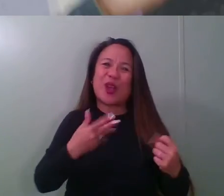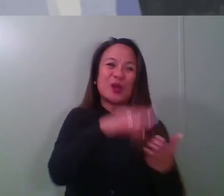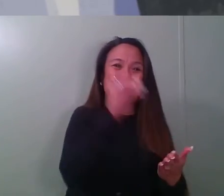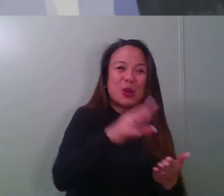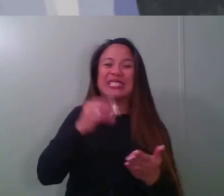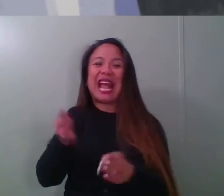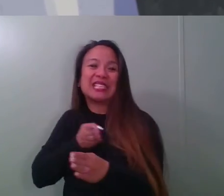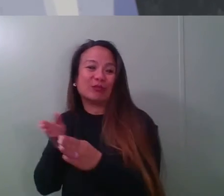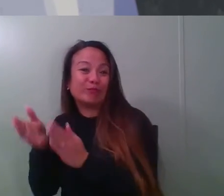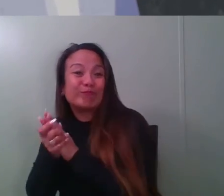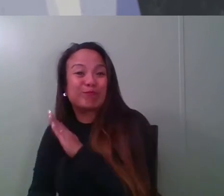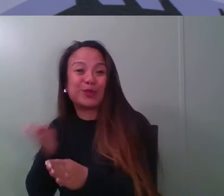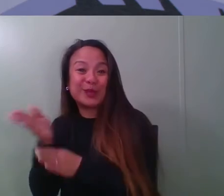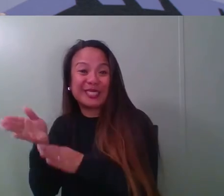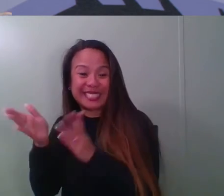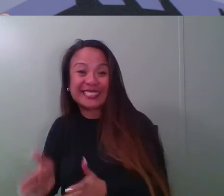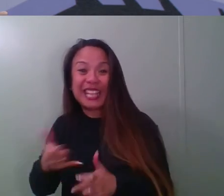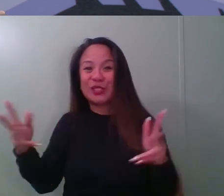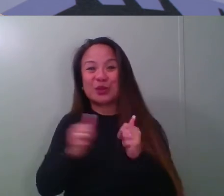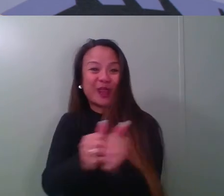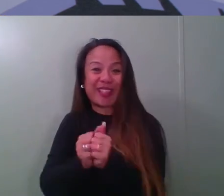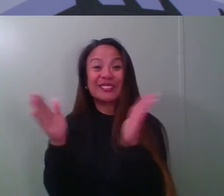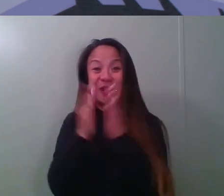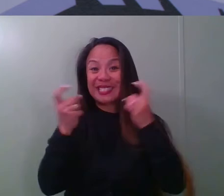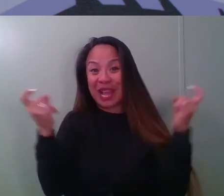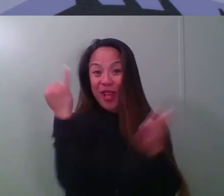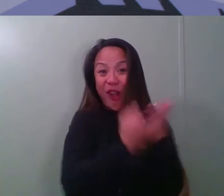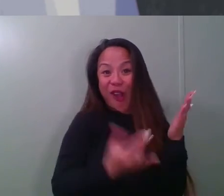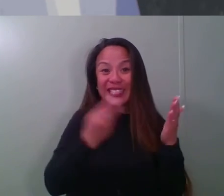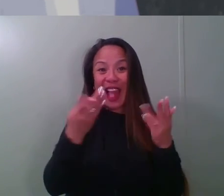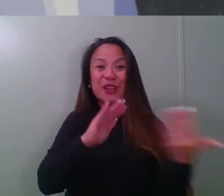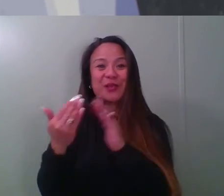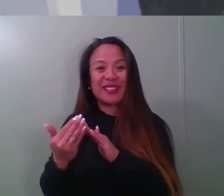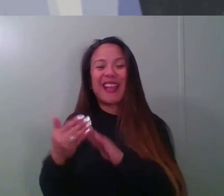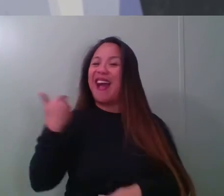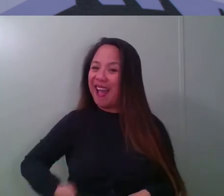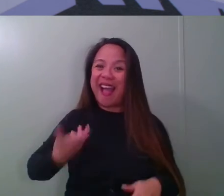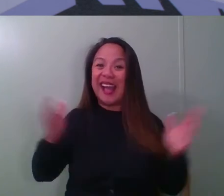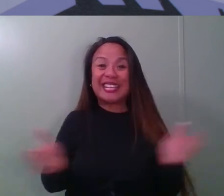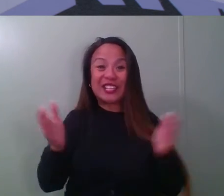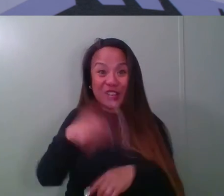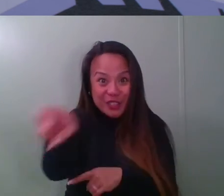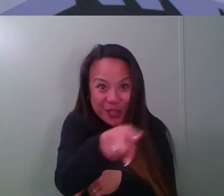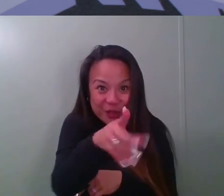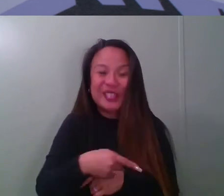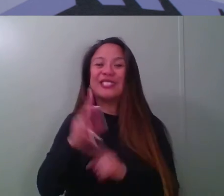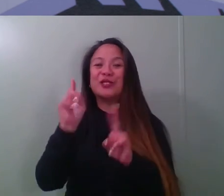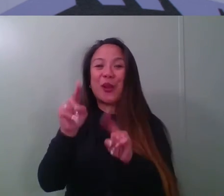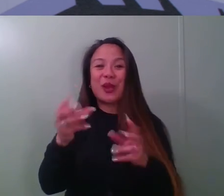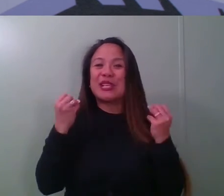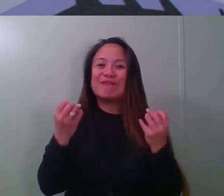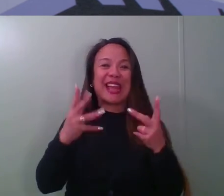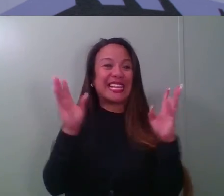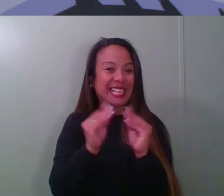with sessions bringing you students and seasoned professionals together to celebrate the arts and community. I encourage you to attend as